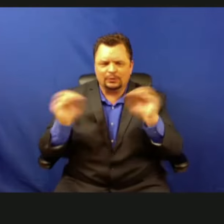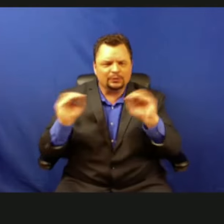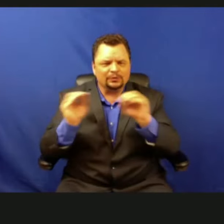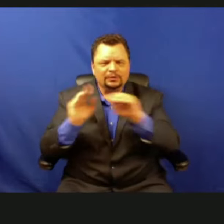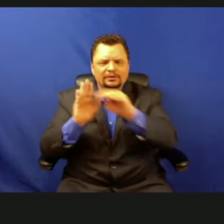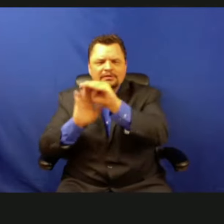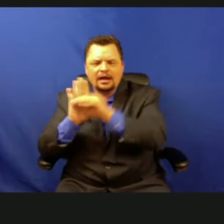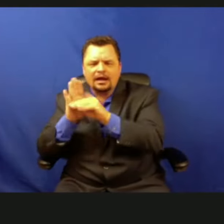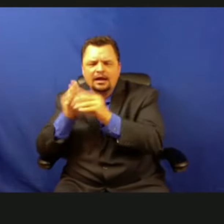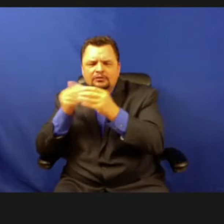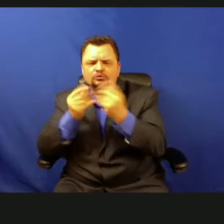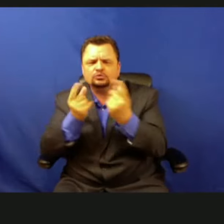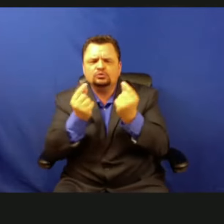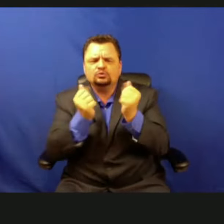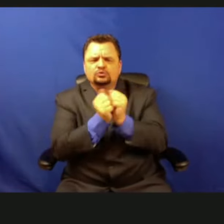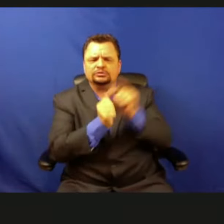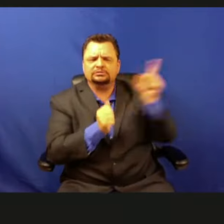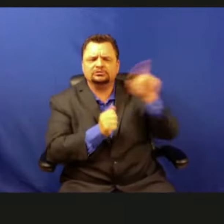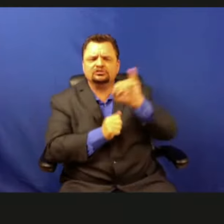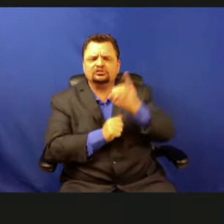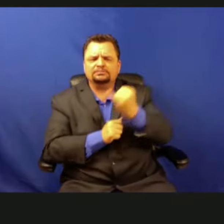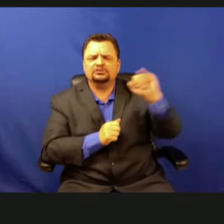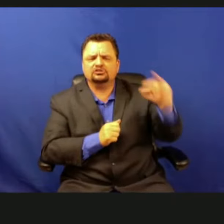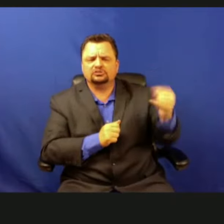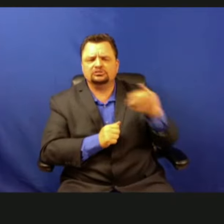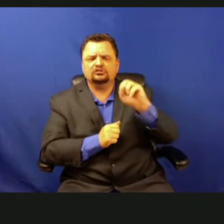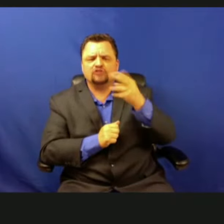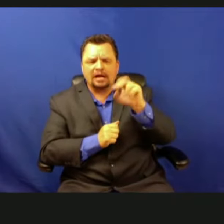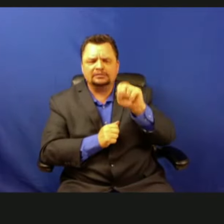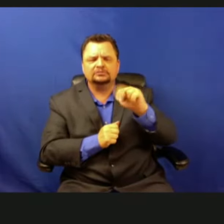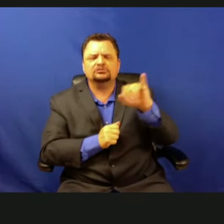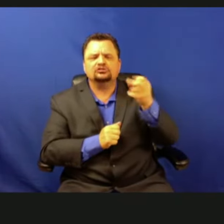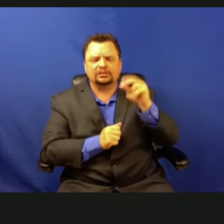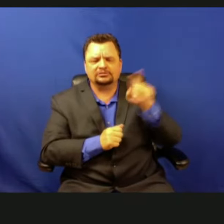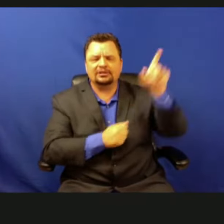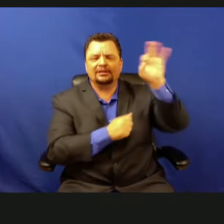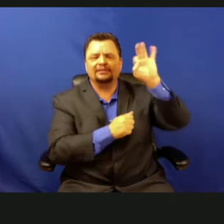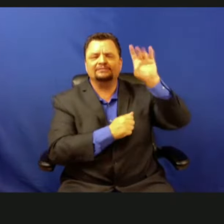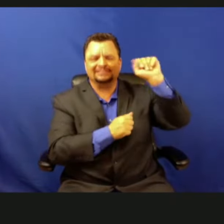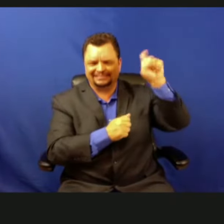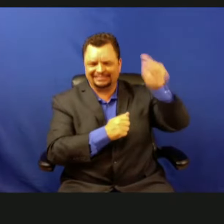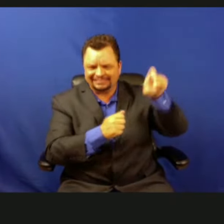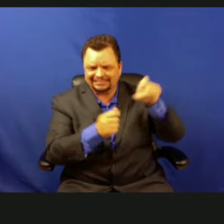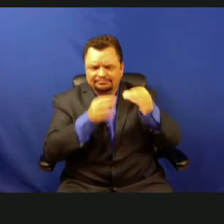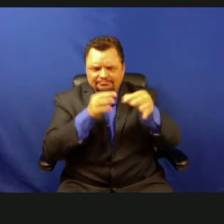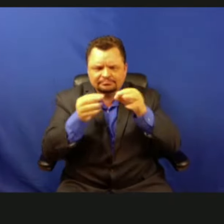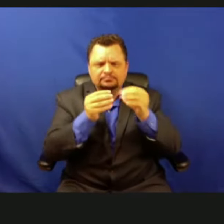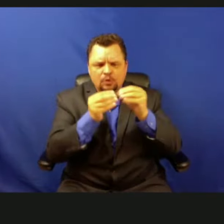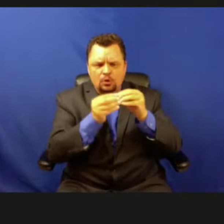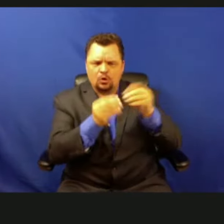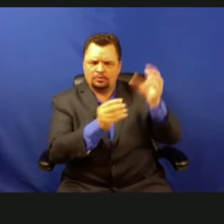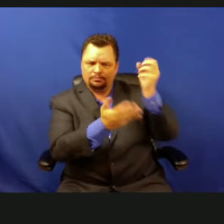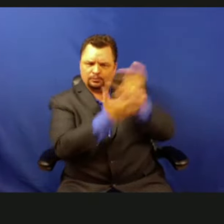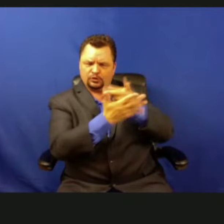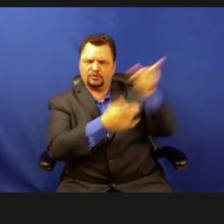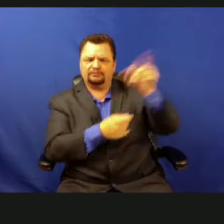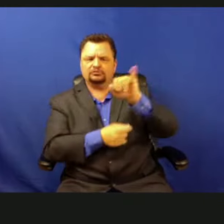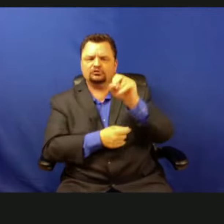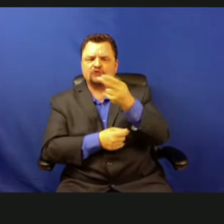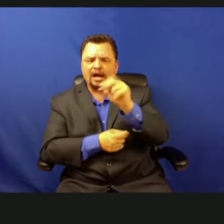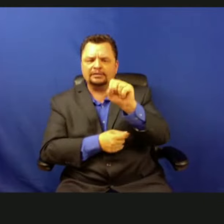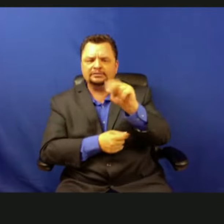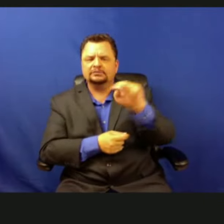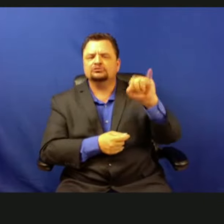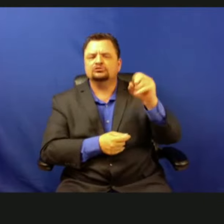out. They need to get the kids vaccine approved. And they need to tell people who got the Johnson & Johnson how if they choose to, they can increase their